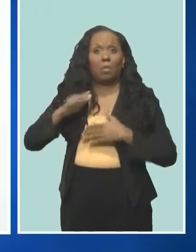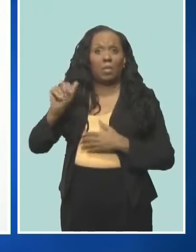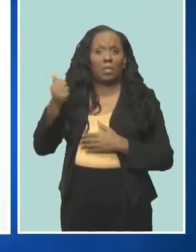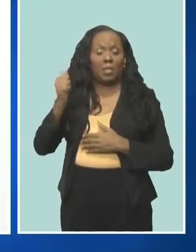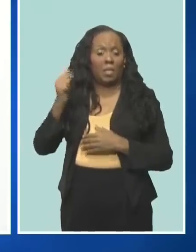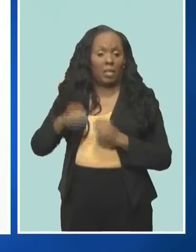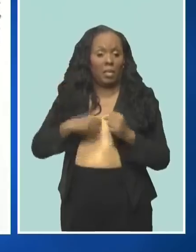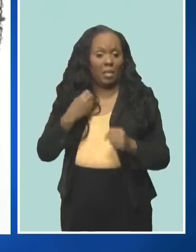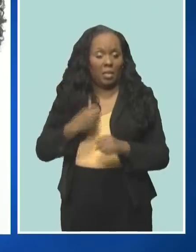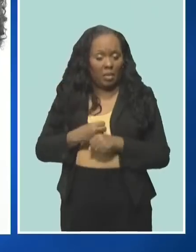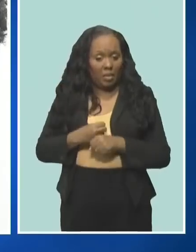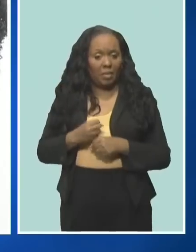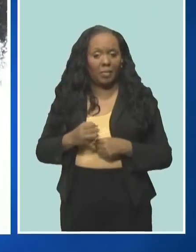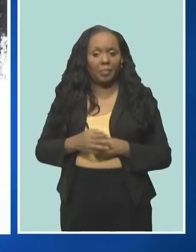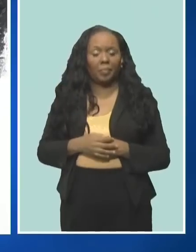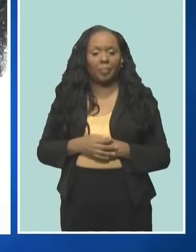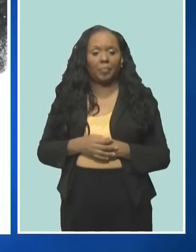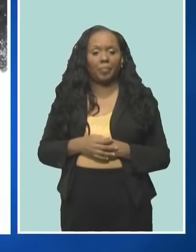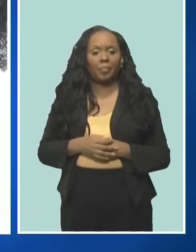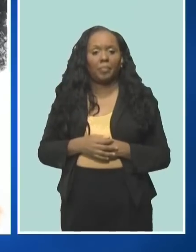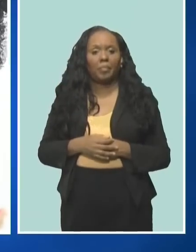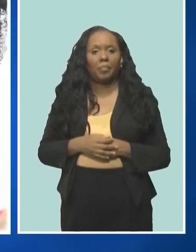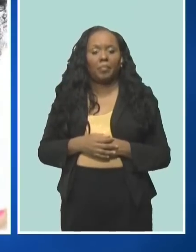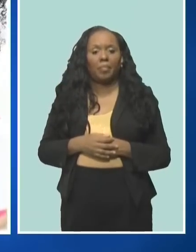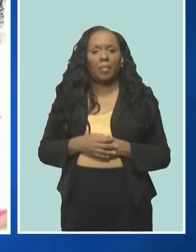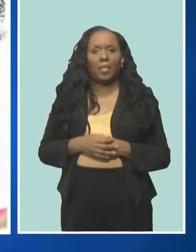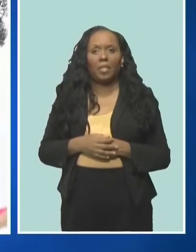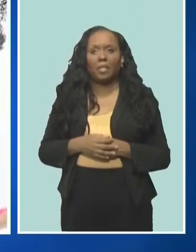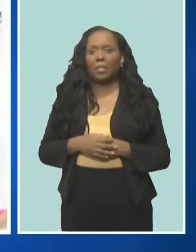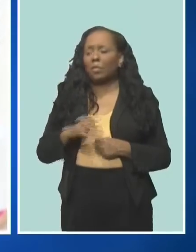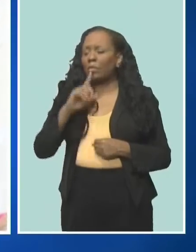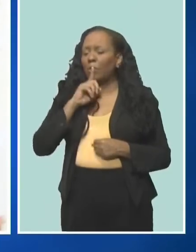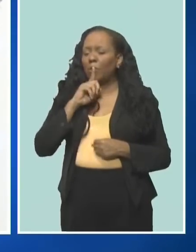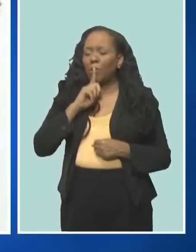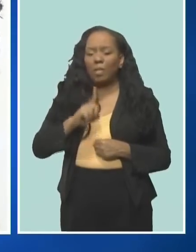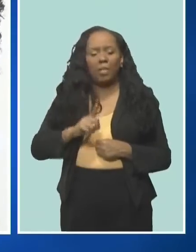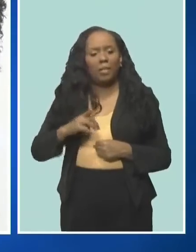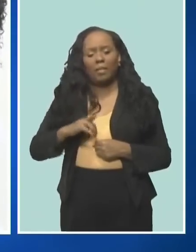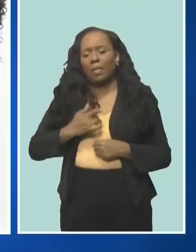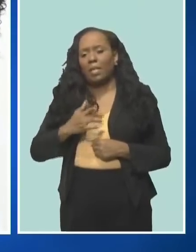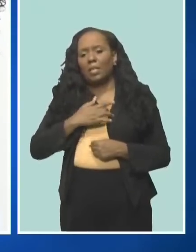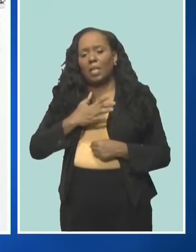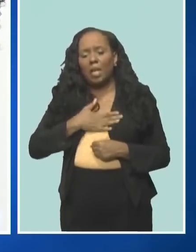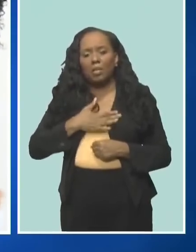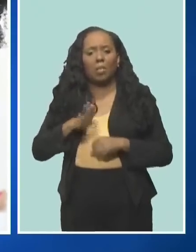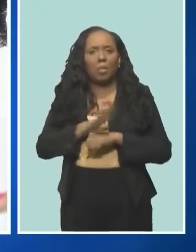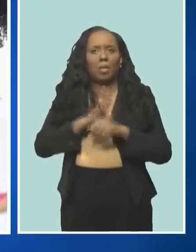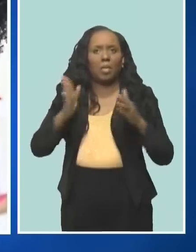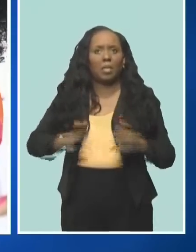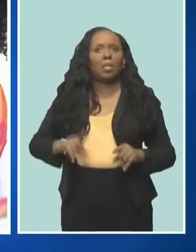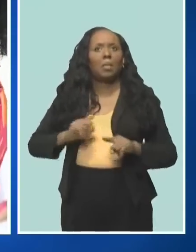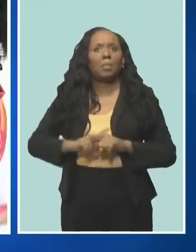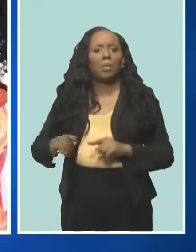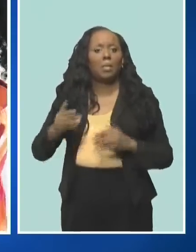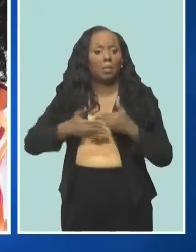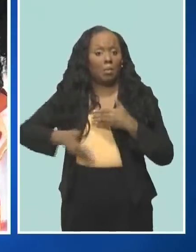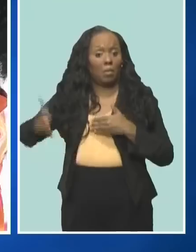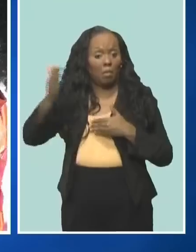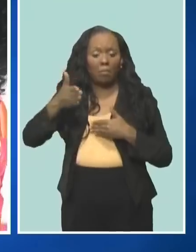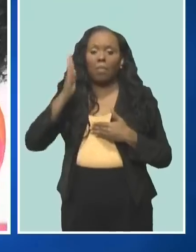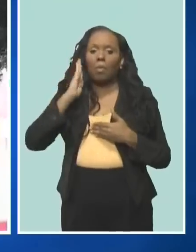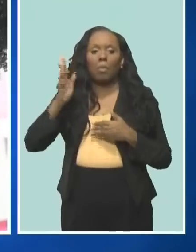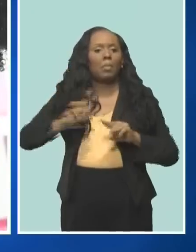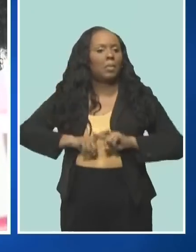decade. She says she's overwhelmed by the support of Barbadians, but will be doing things differently